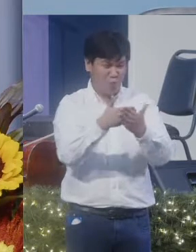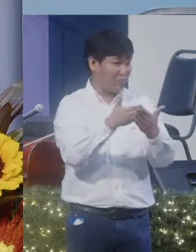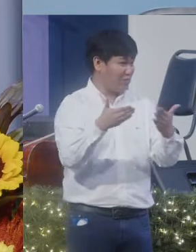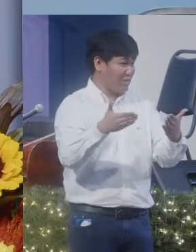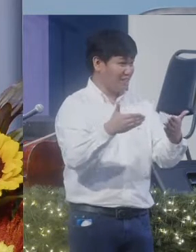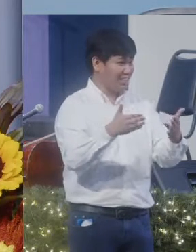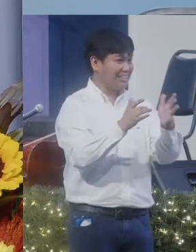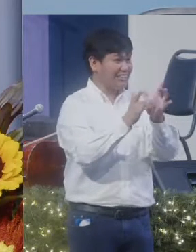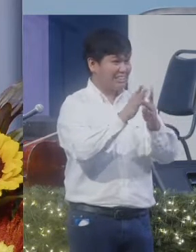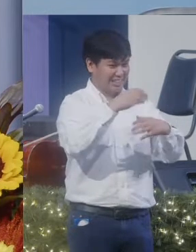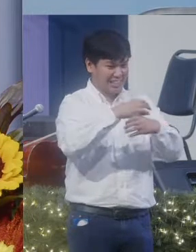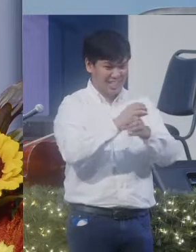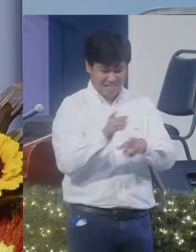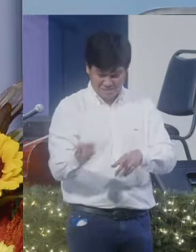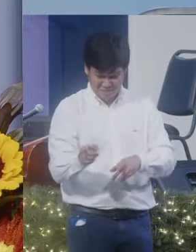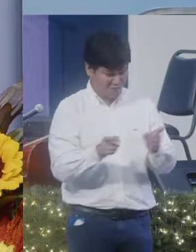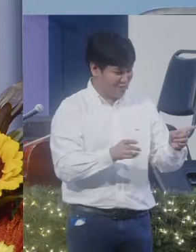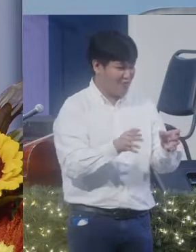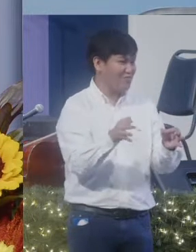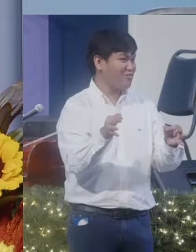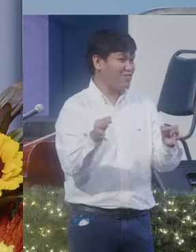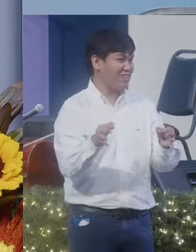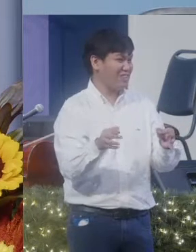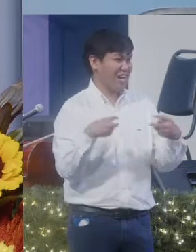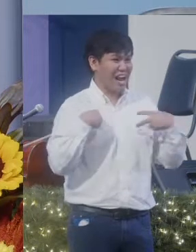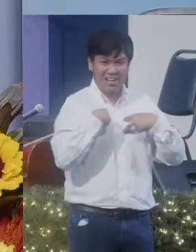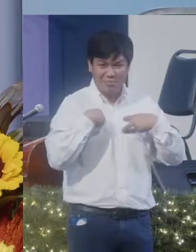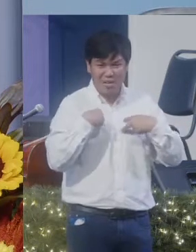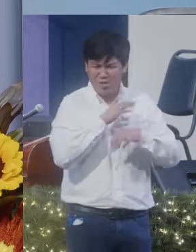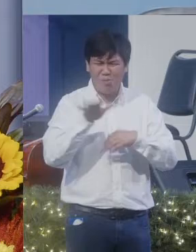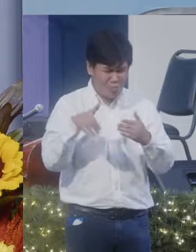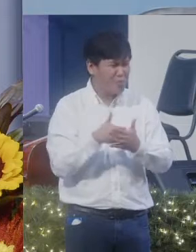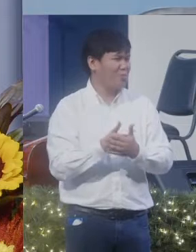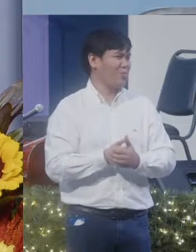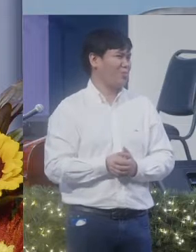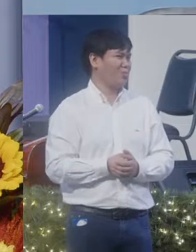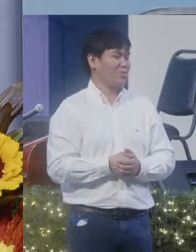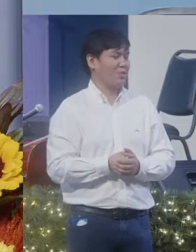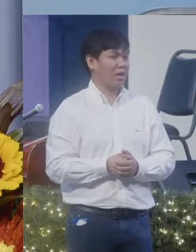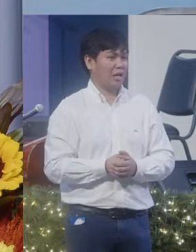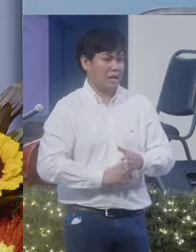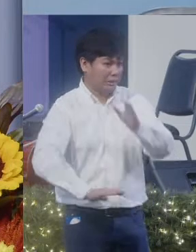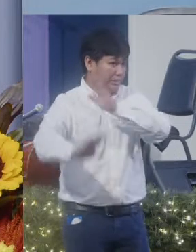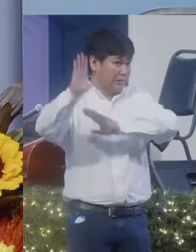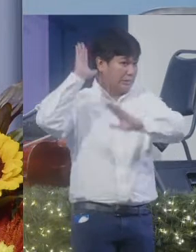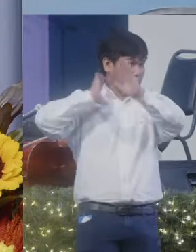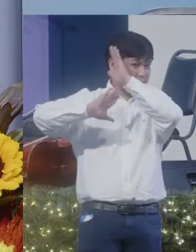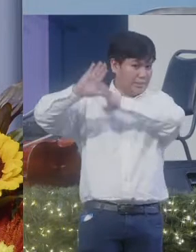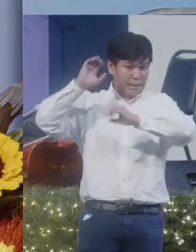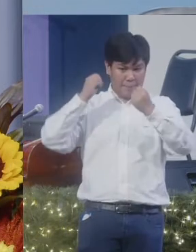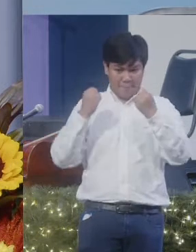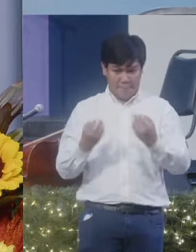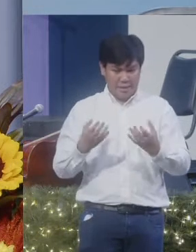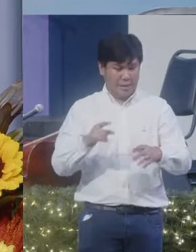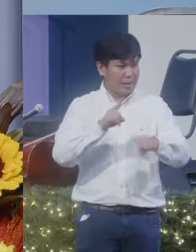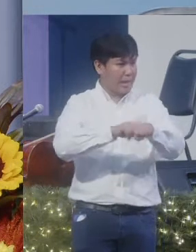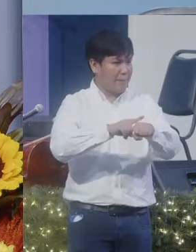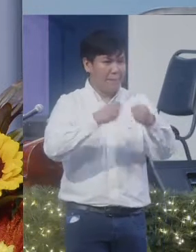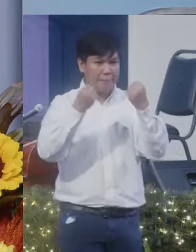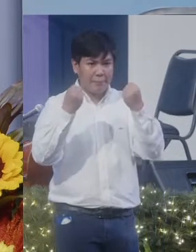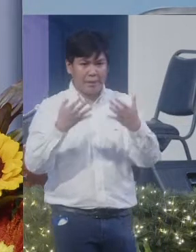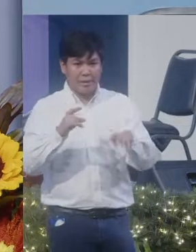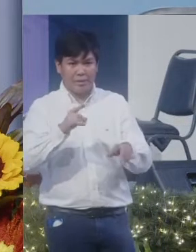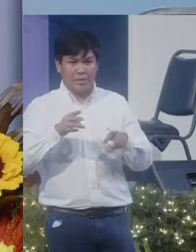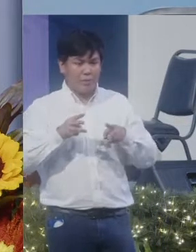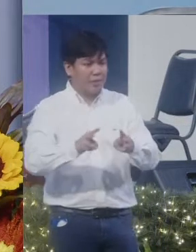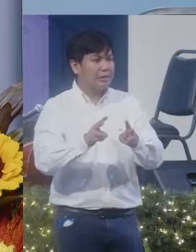Sabi sa Hebrews chapter 1, verses 1 to 3, ay ganito. Long ago, at many times and in many ways, God